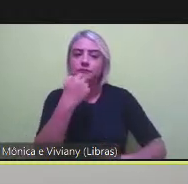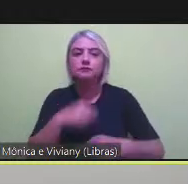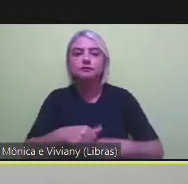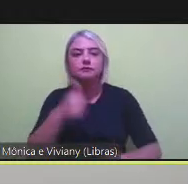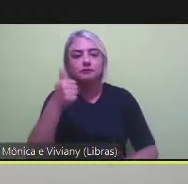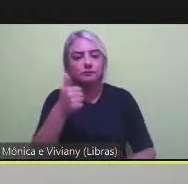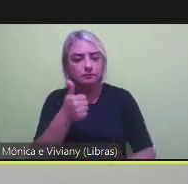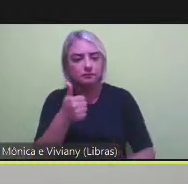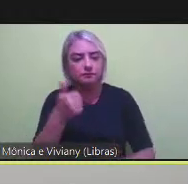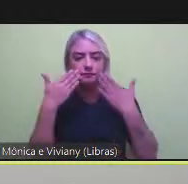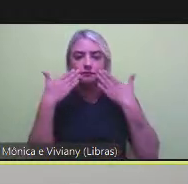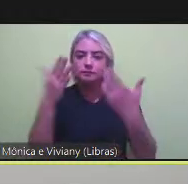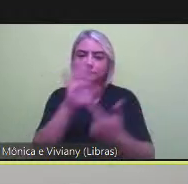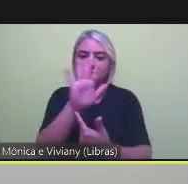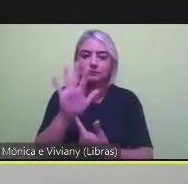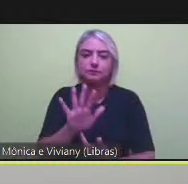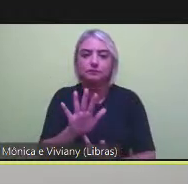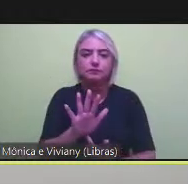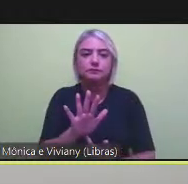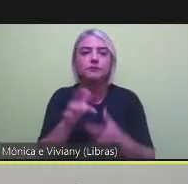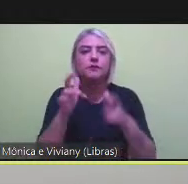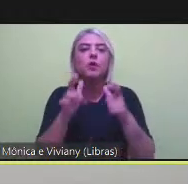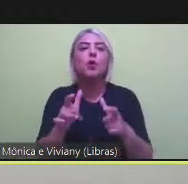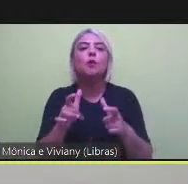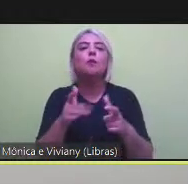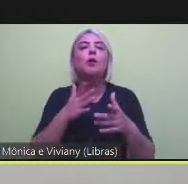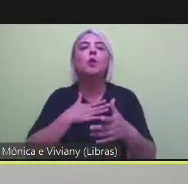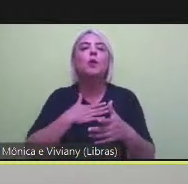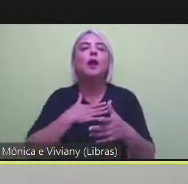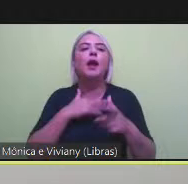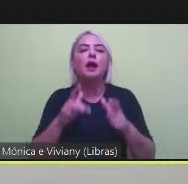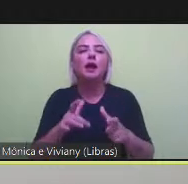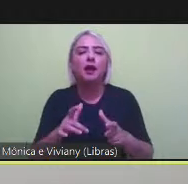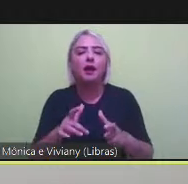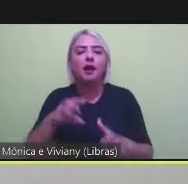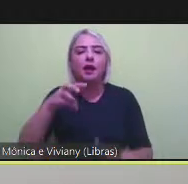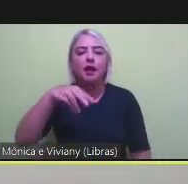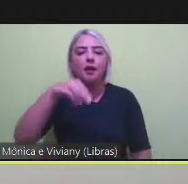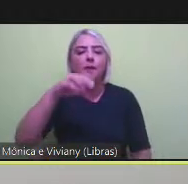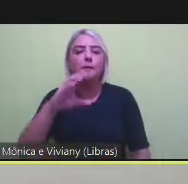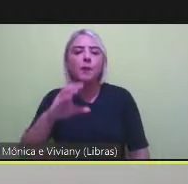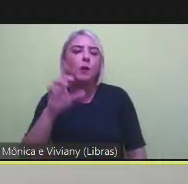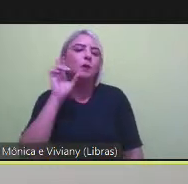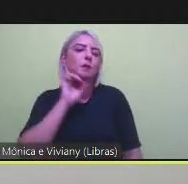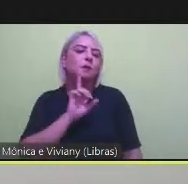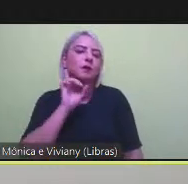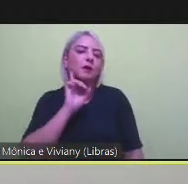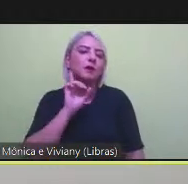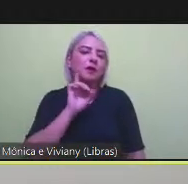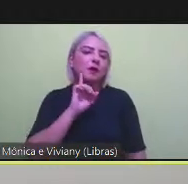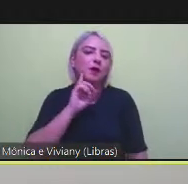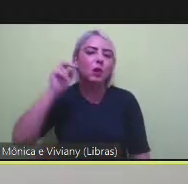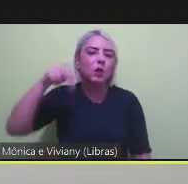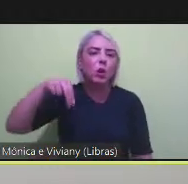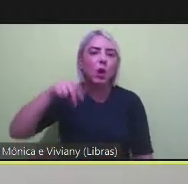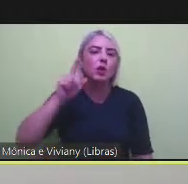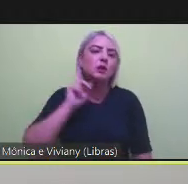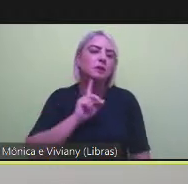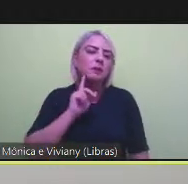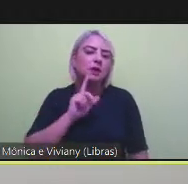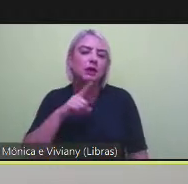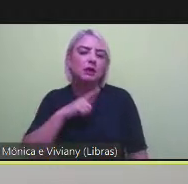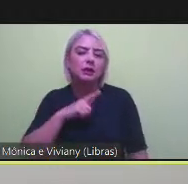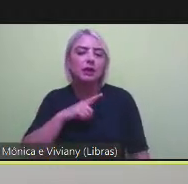of rehabilitation and nutrition, and I would like to present you where I'm speaking from. Montes Claros, Minas Gerais,